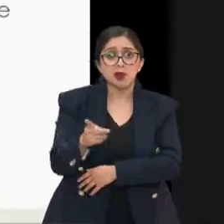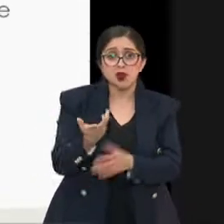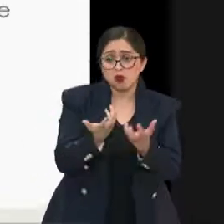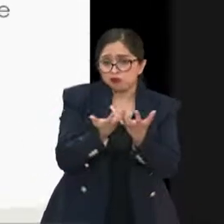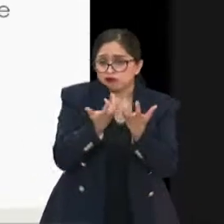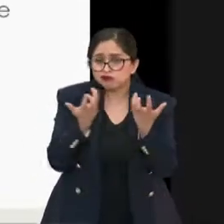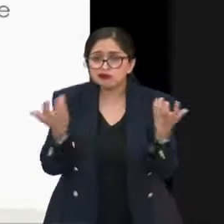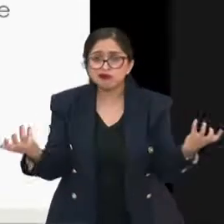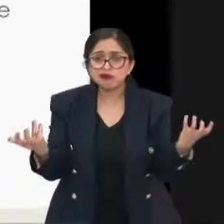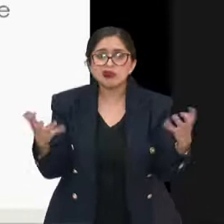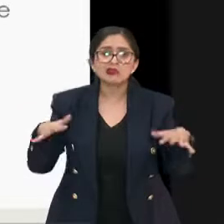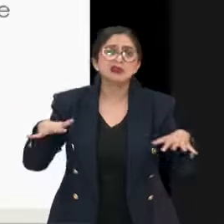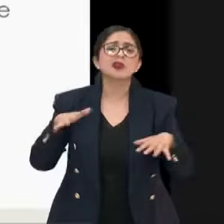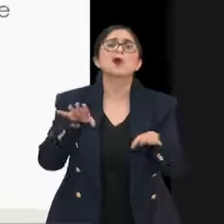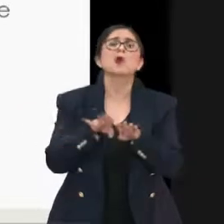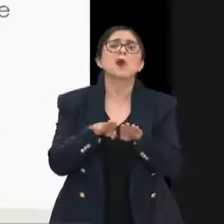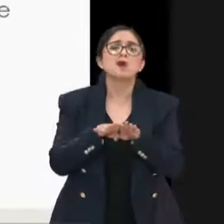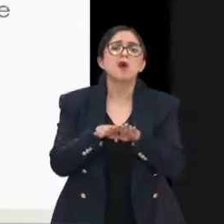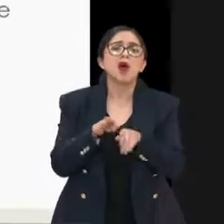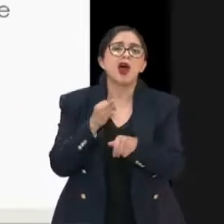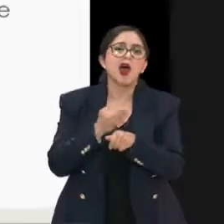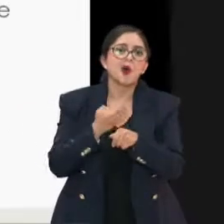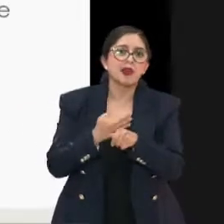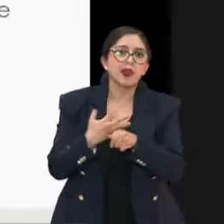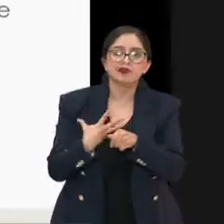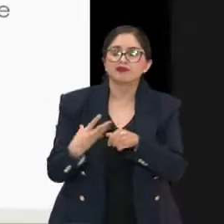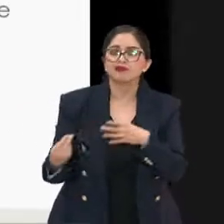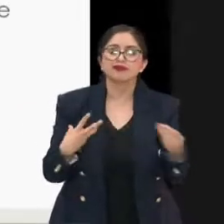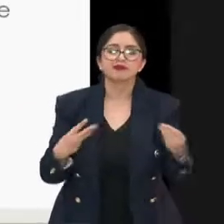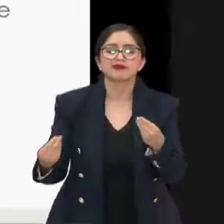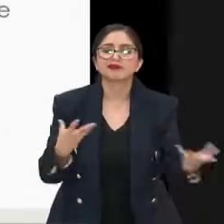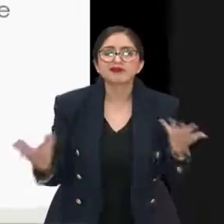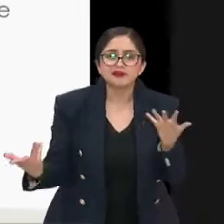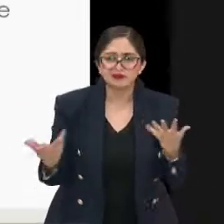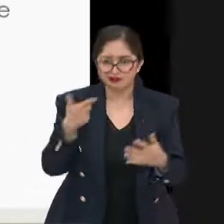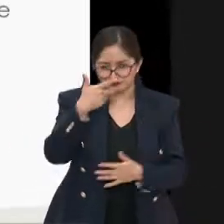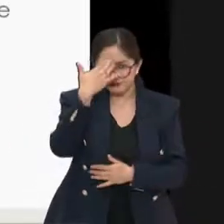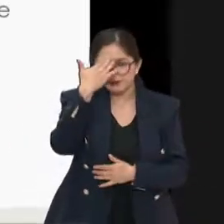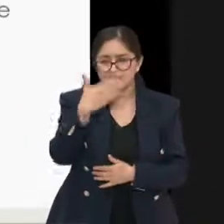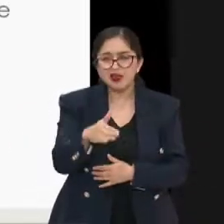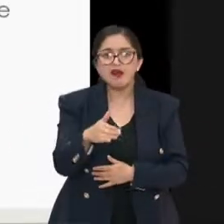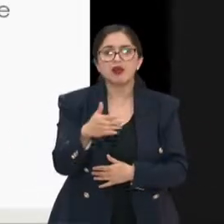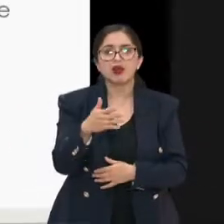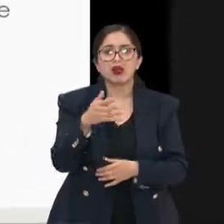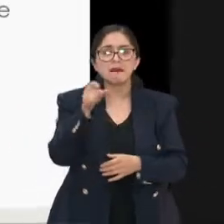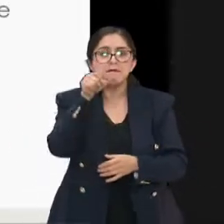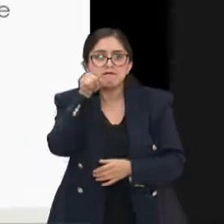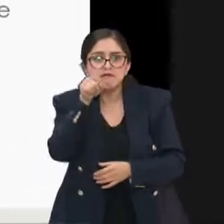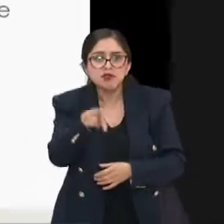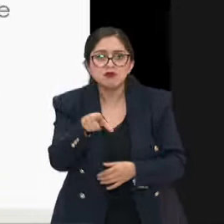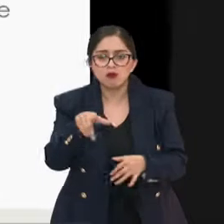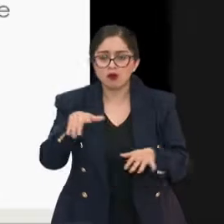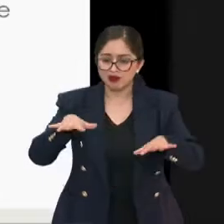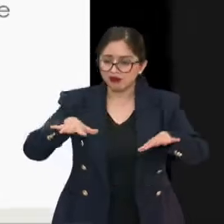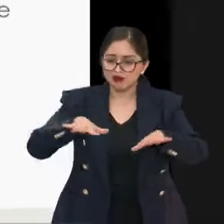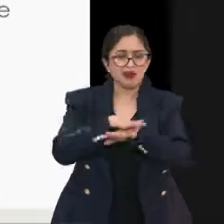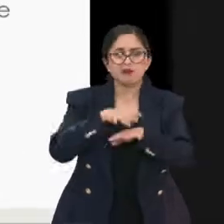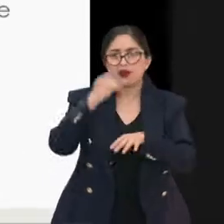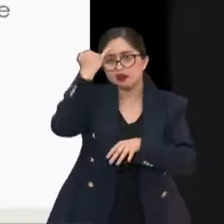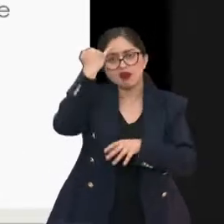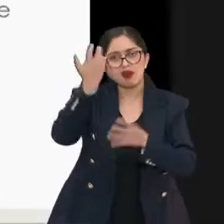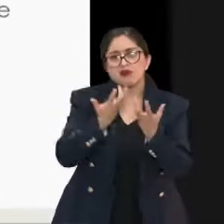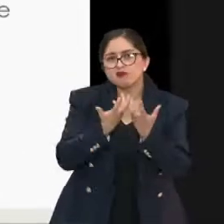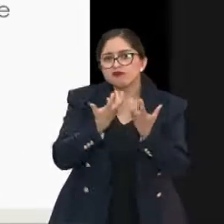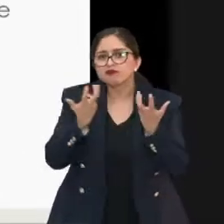plurinational state. Now, the pandemic politicization was unavoidable. Pandemic also